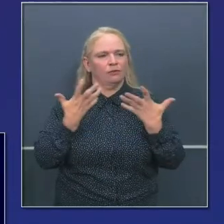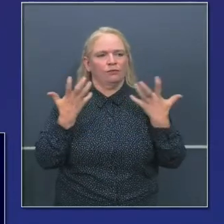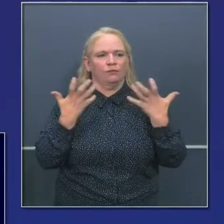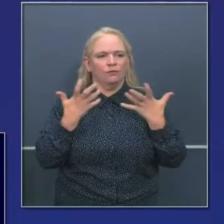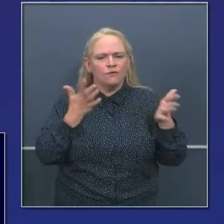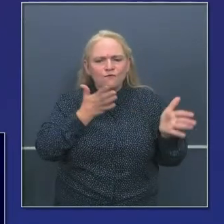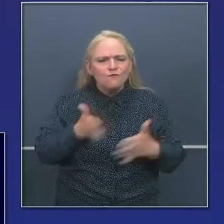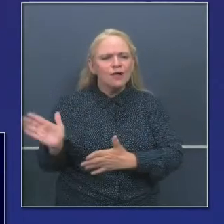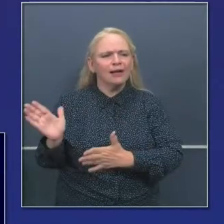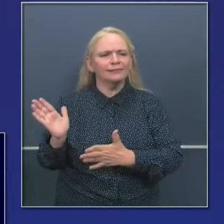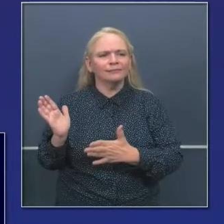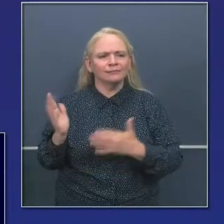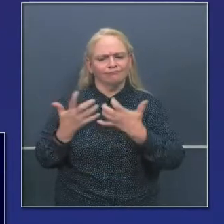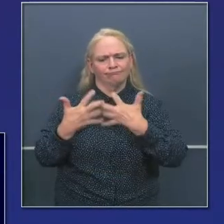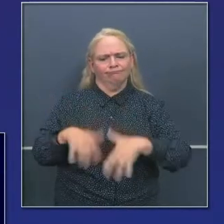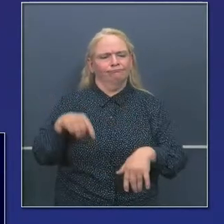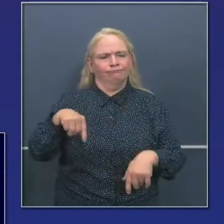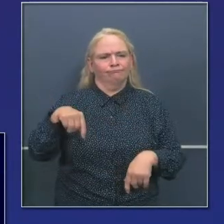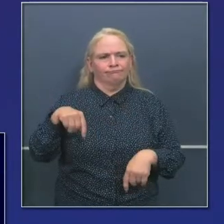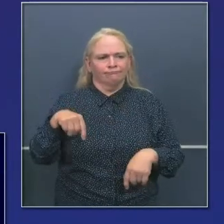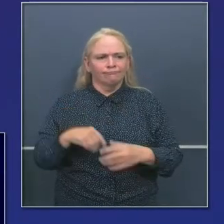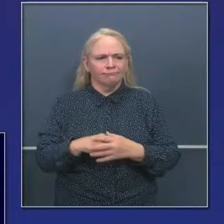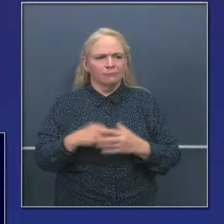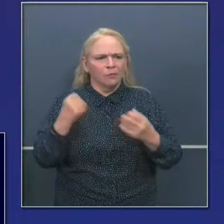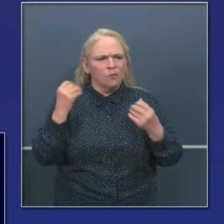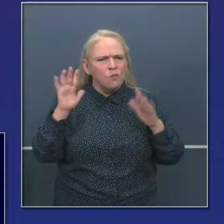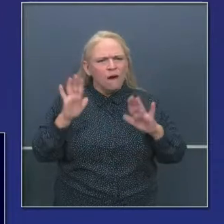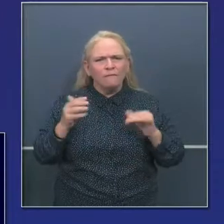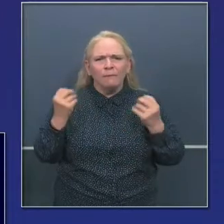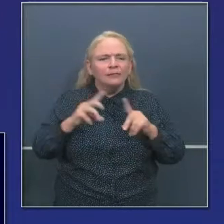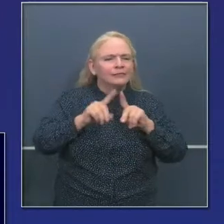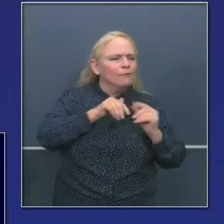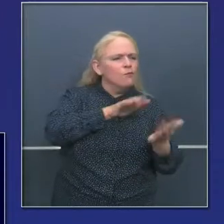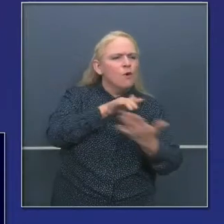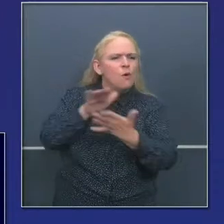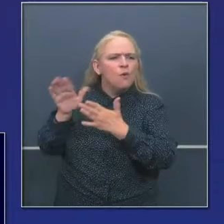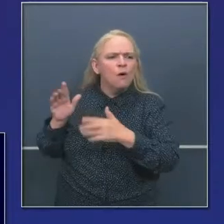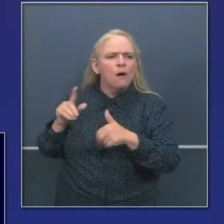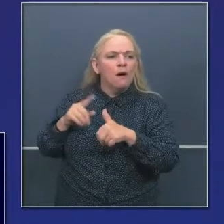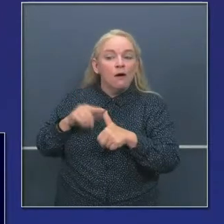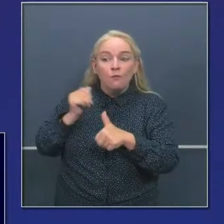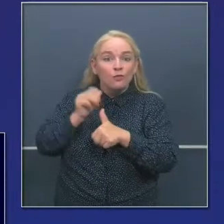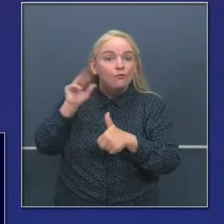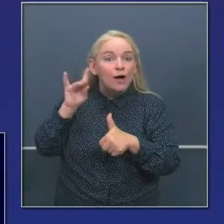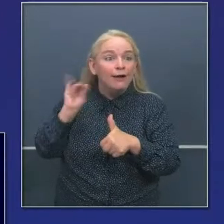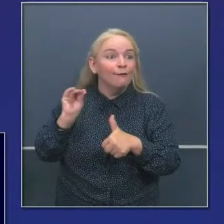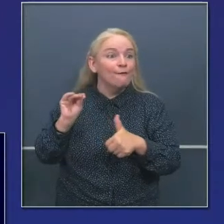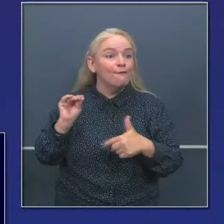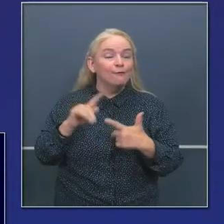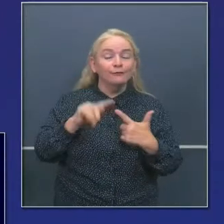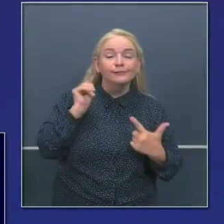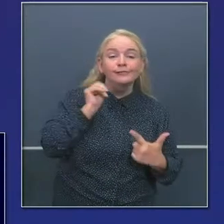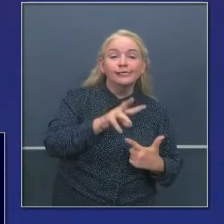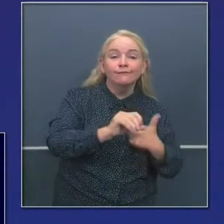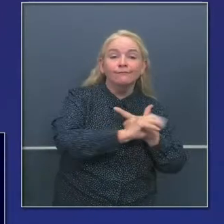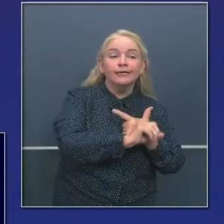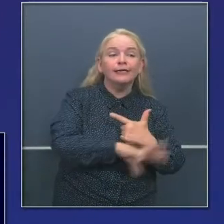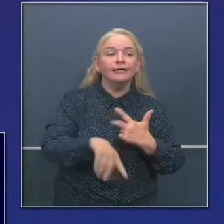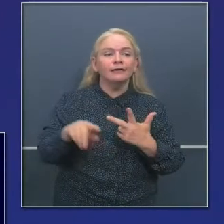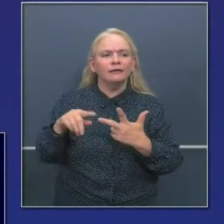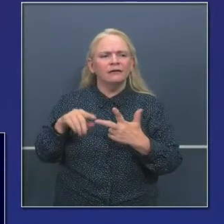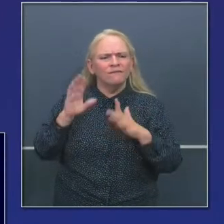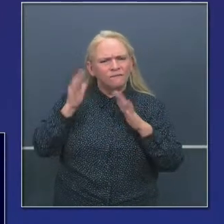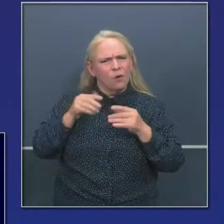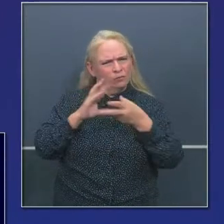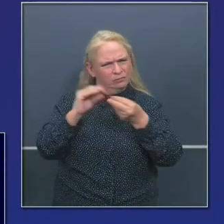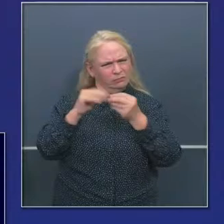our effort in a multidisciplinary approach. Again, radio, TV, a focus on messages that we